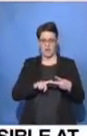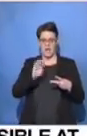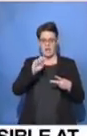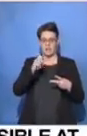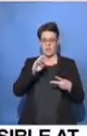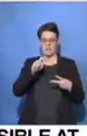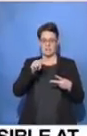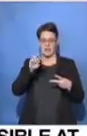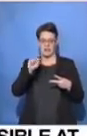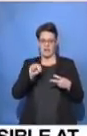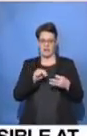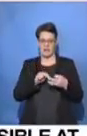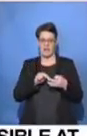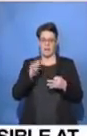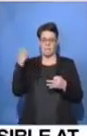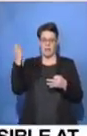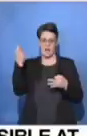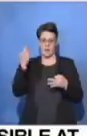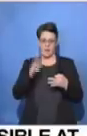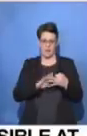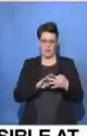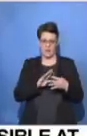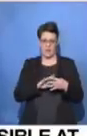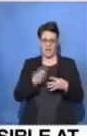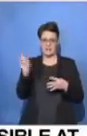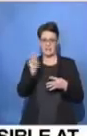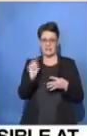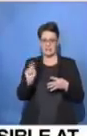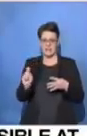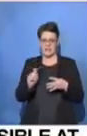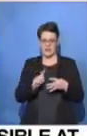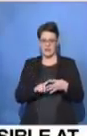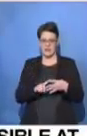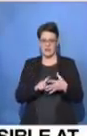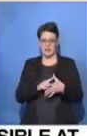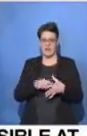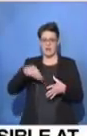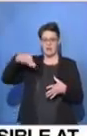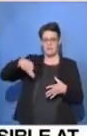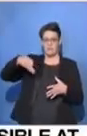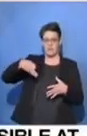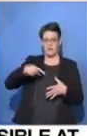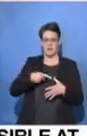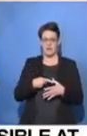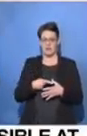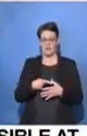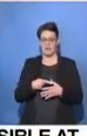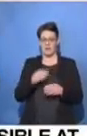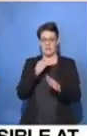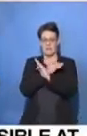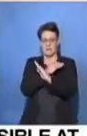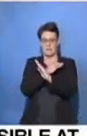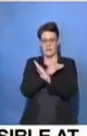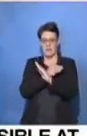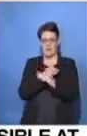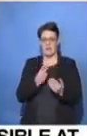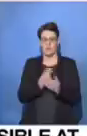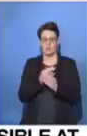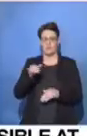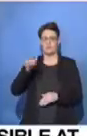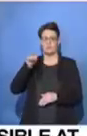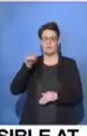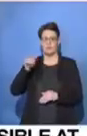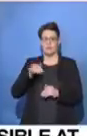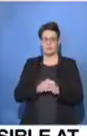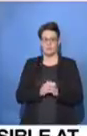Eswatini, Malawi, Tanzania, Namibia, Zambia, and